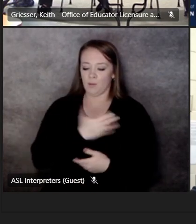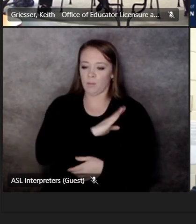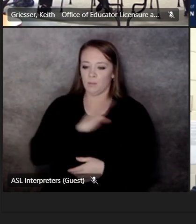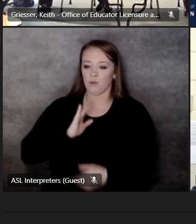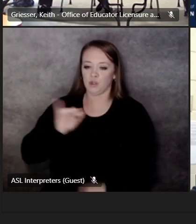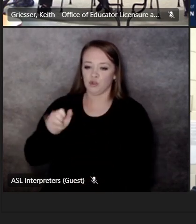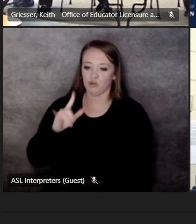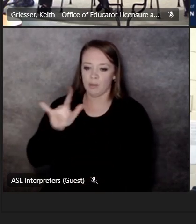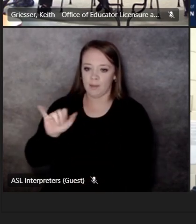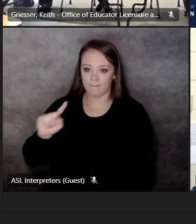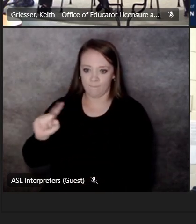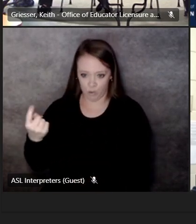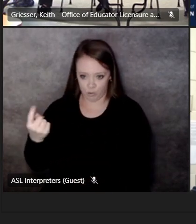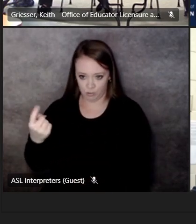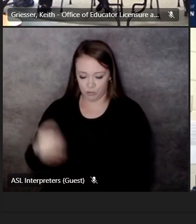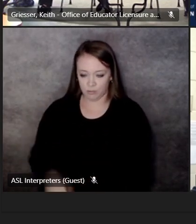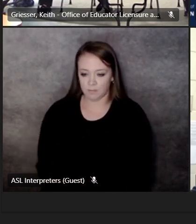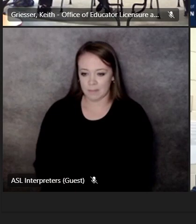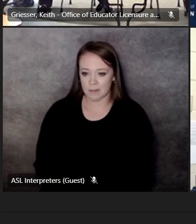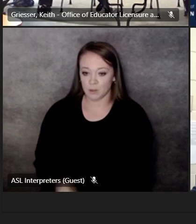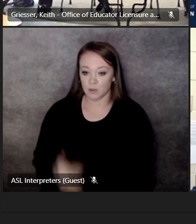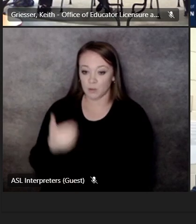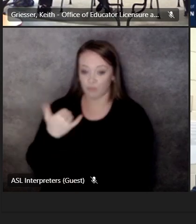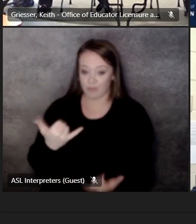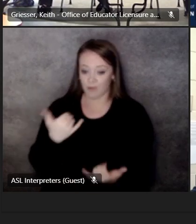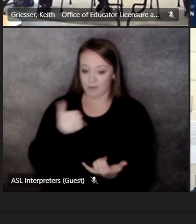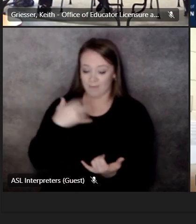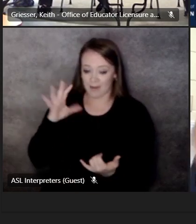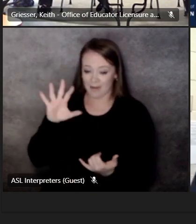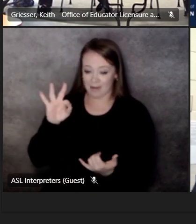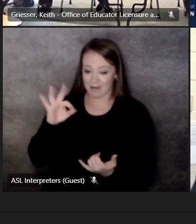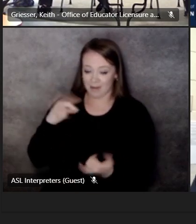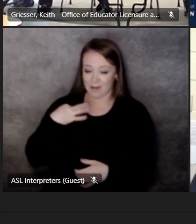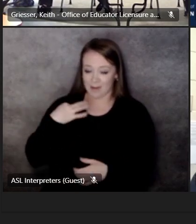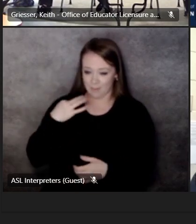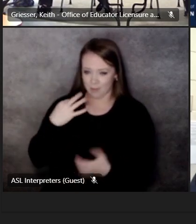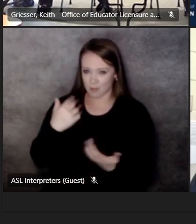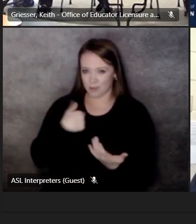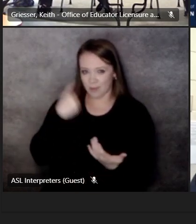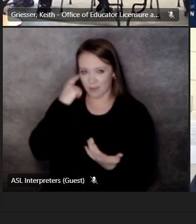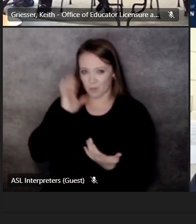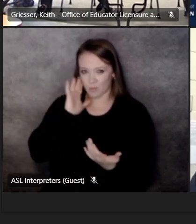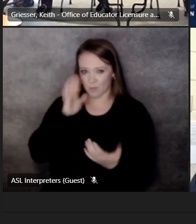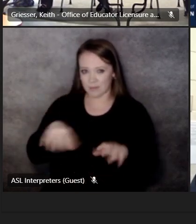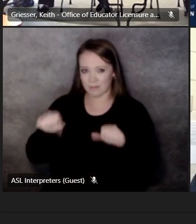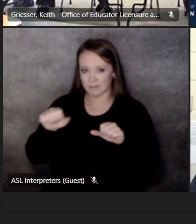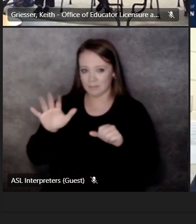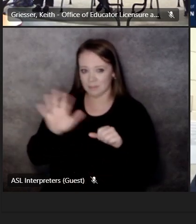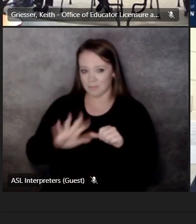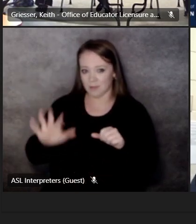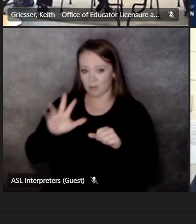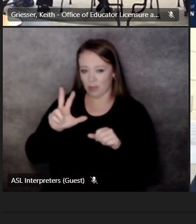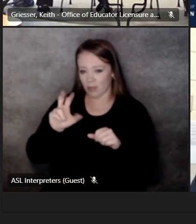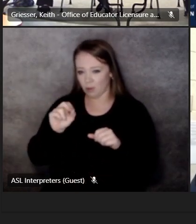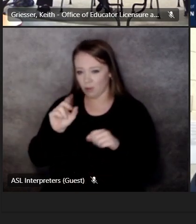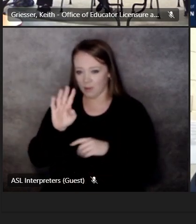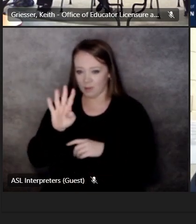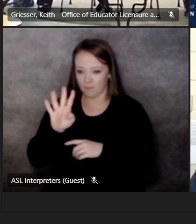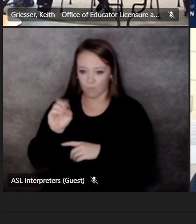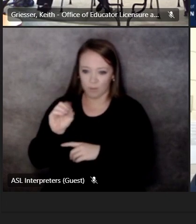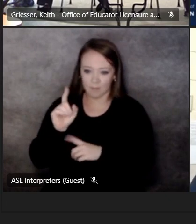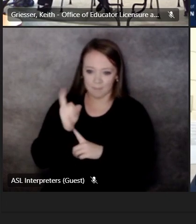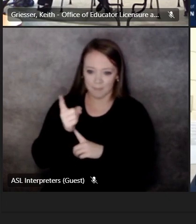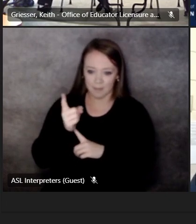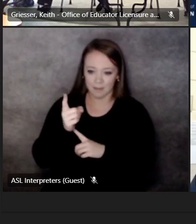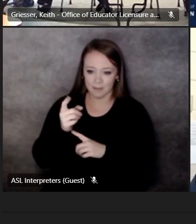as I said, we have 9 applicants. I would imagine it would take 30 to 40-ish minutes to review the